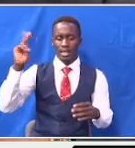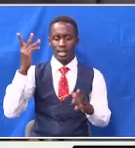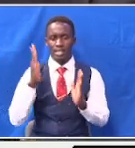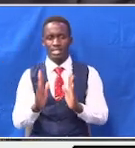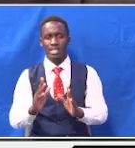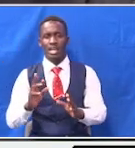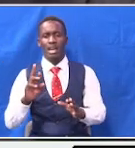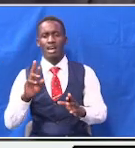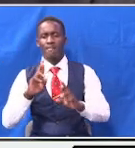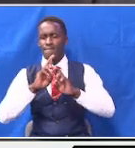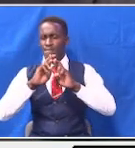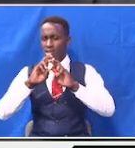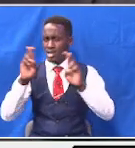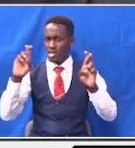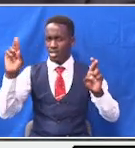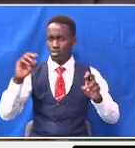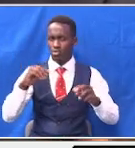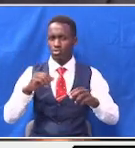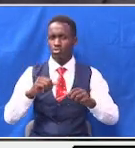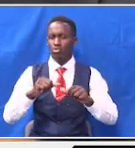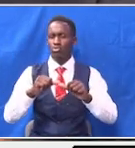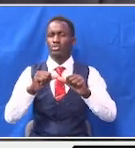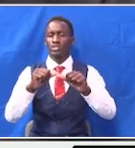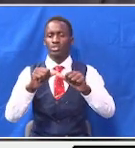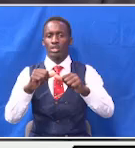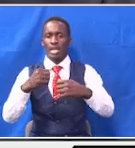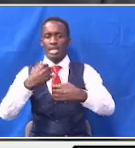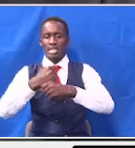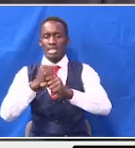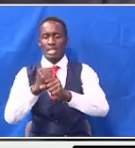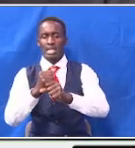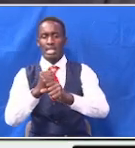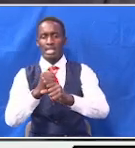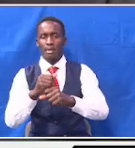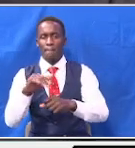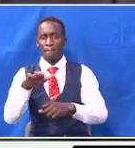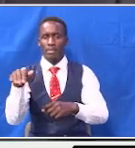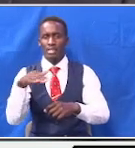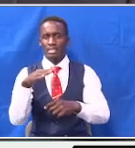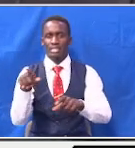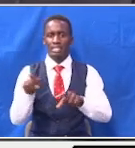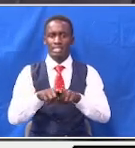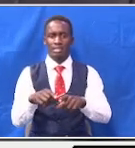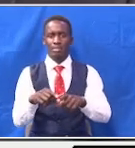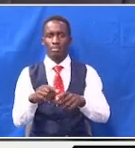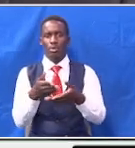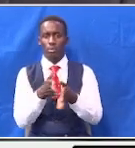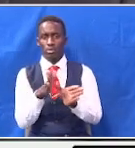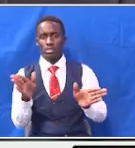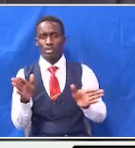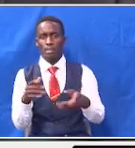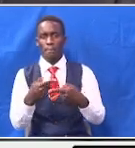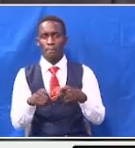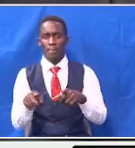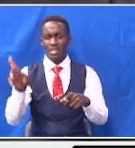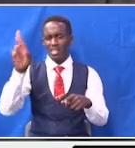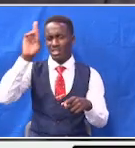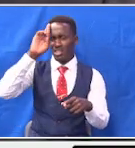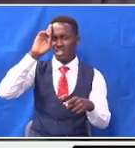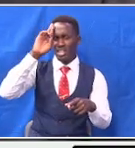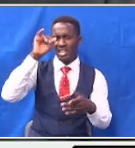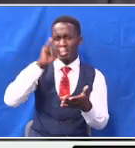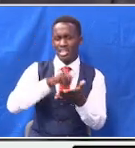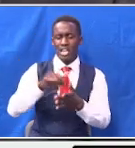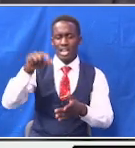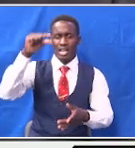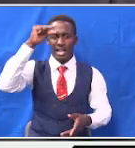to step forward and create those hubs. The reason is government people will not